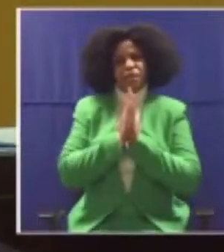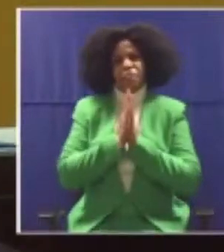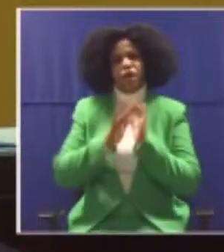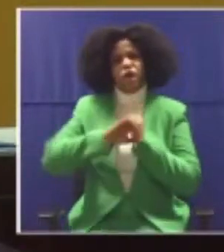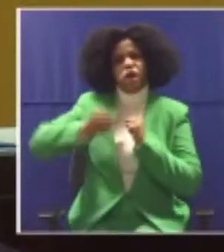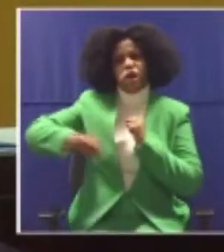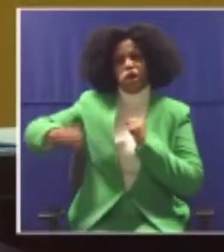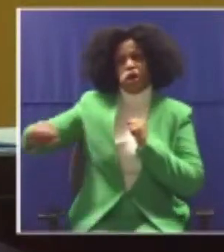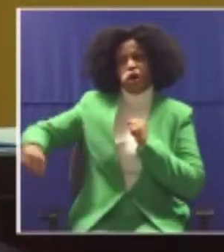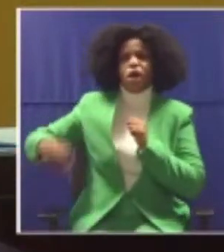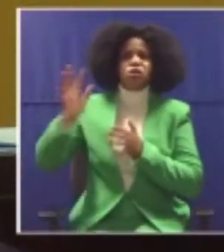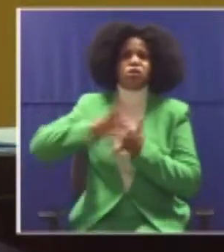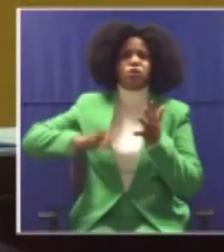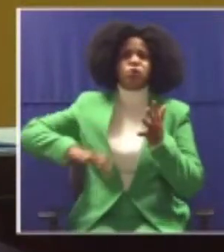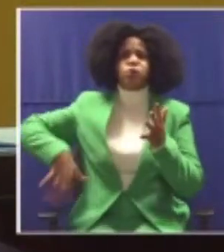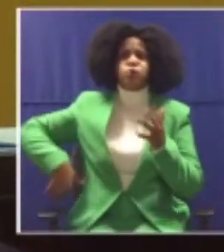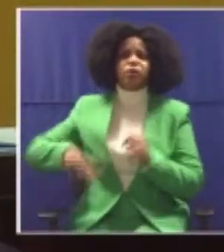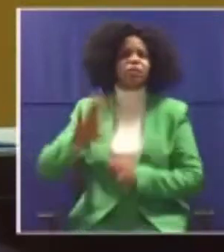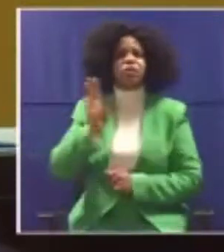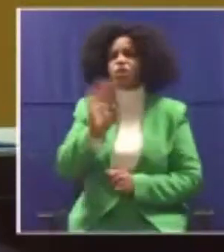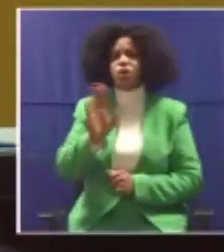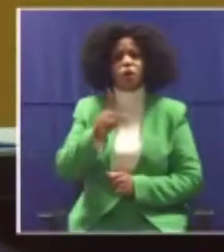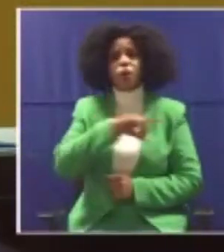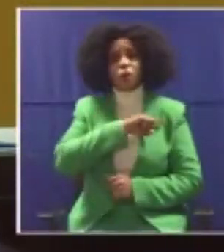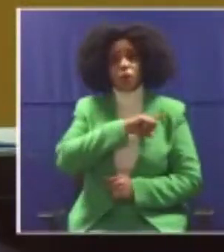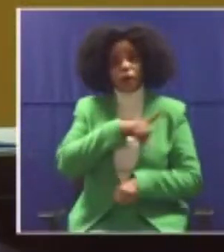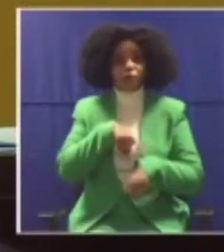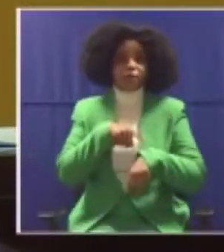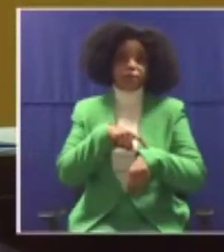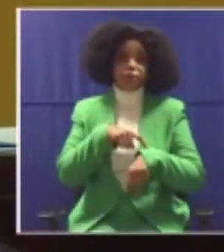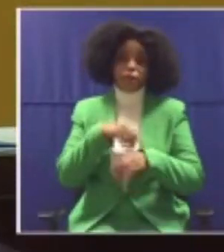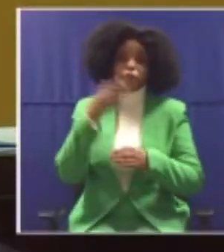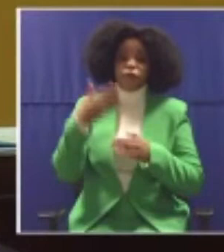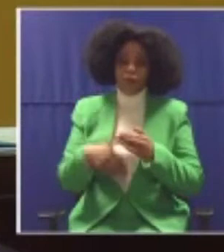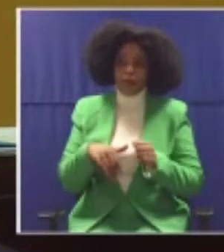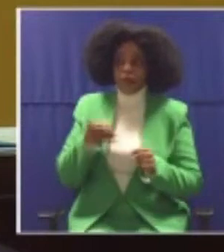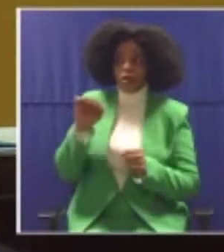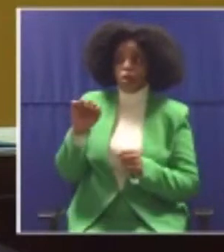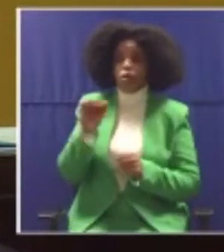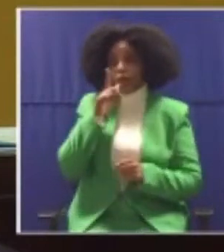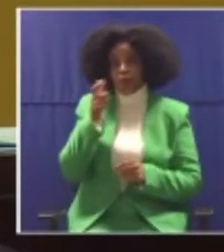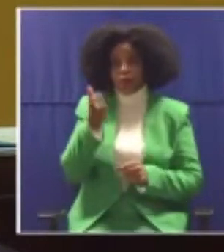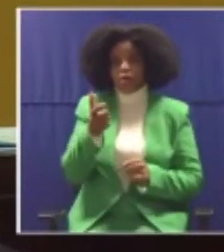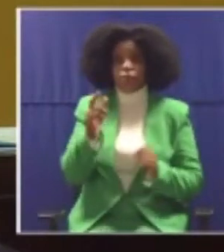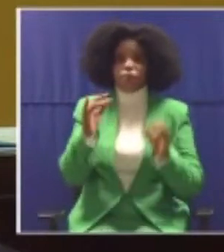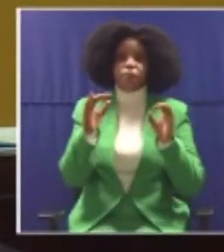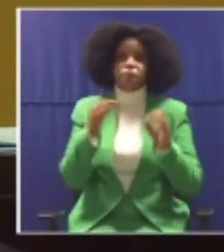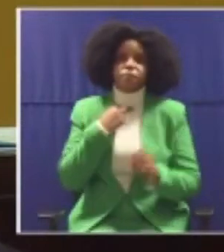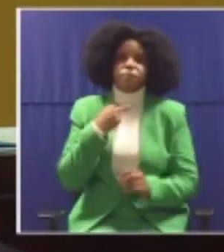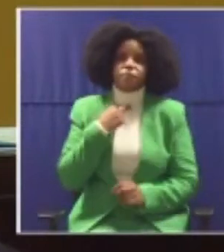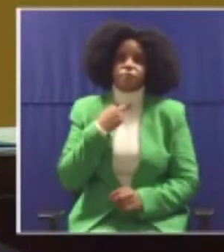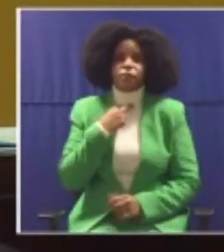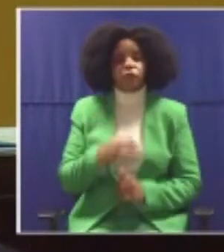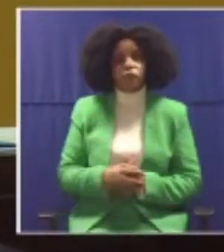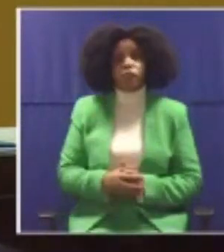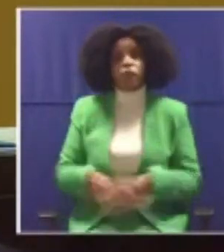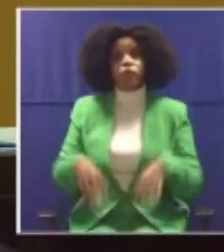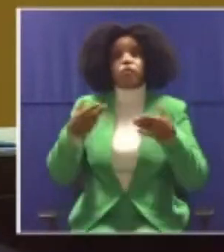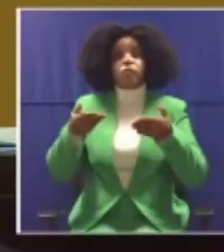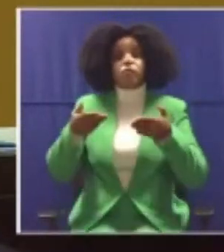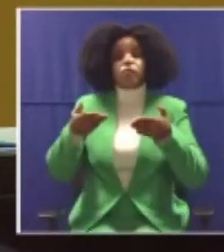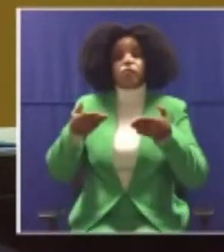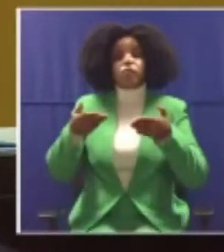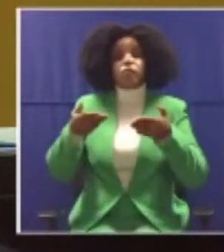long statements because you won't have enough time to complete your intervention. The second supplementary question will be asked by the